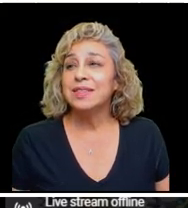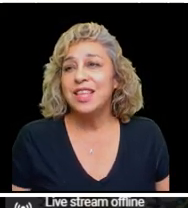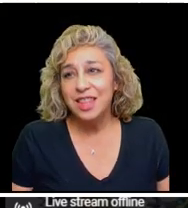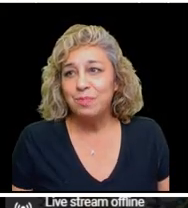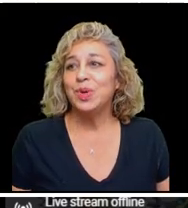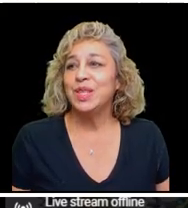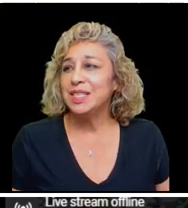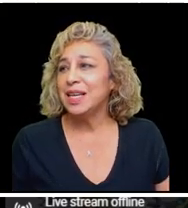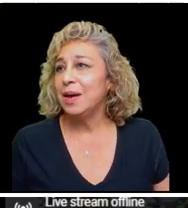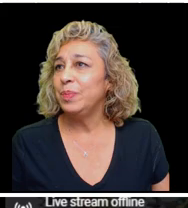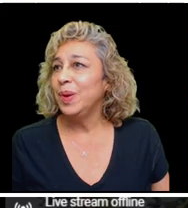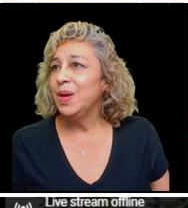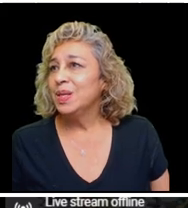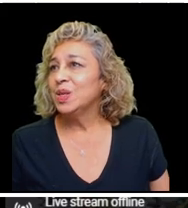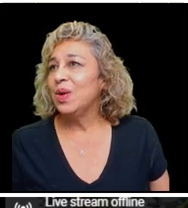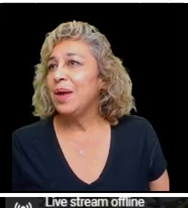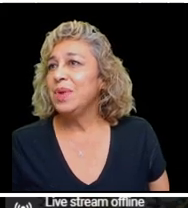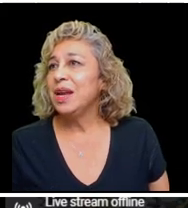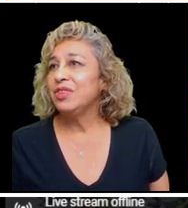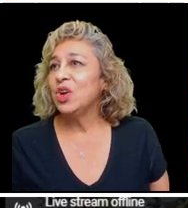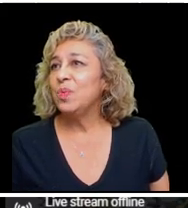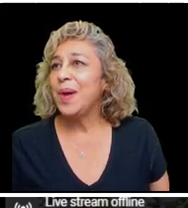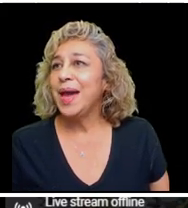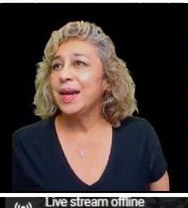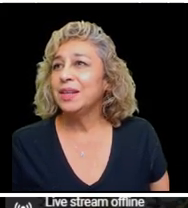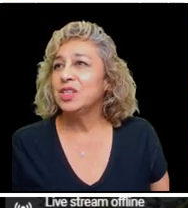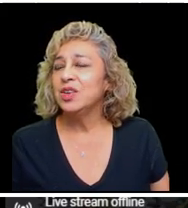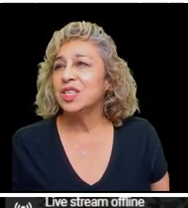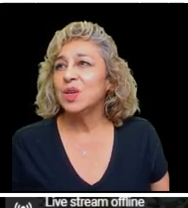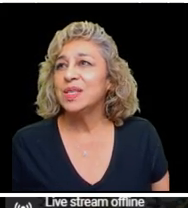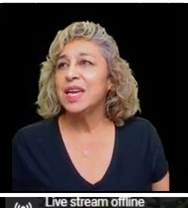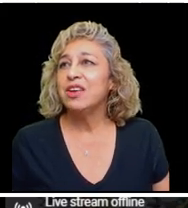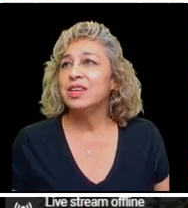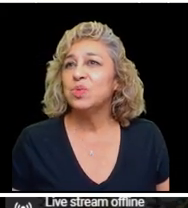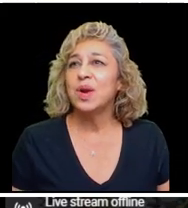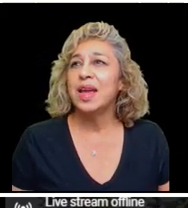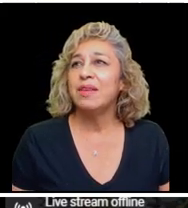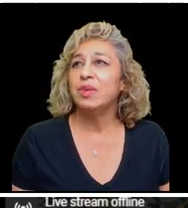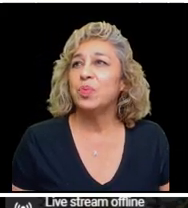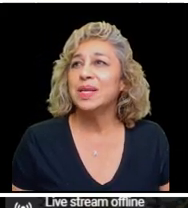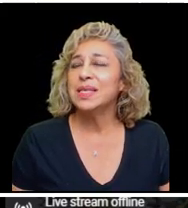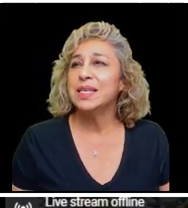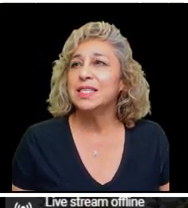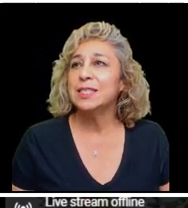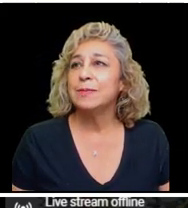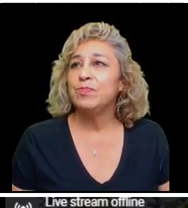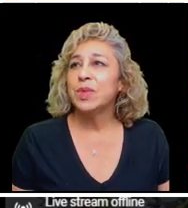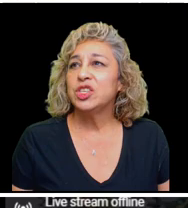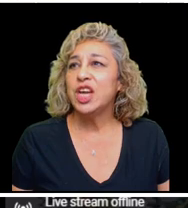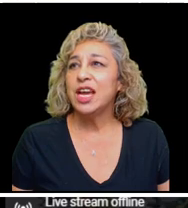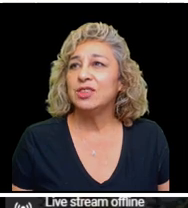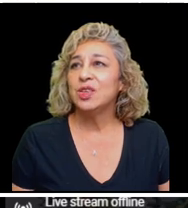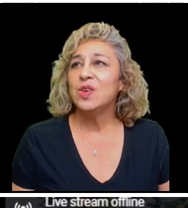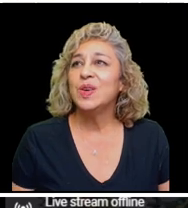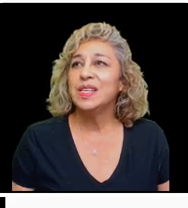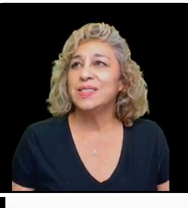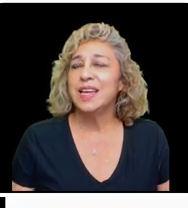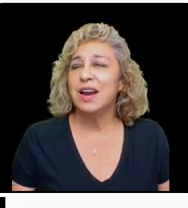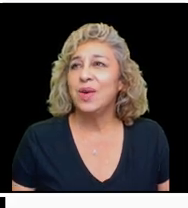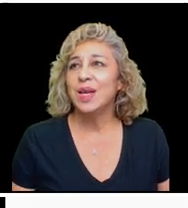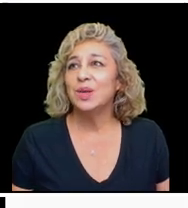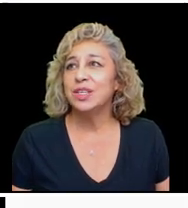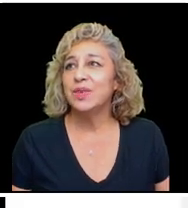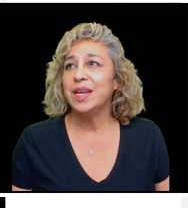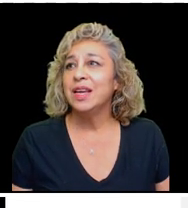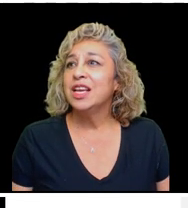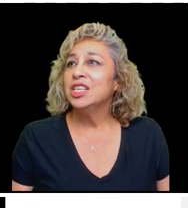ends then they put this up so I'm gonna have to go back to the meso see here is where I have the president's channel so you'll get to see